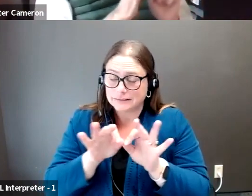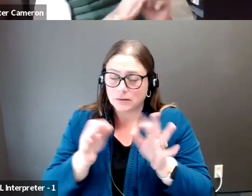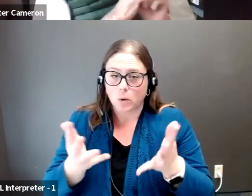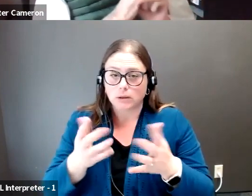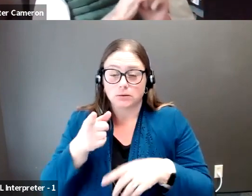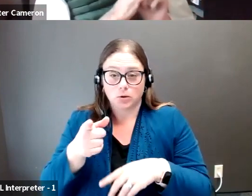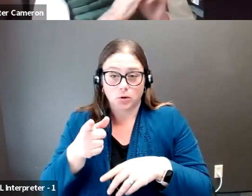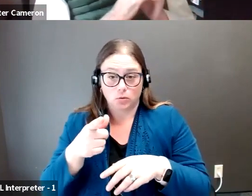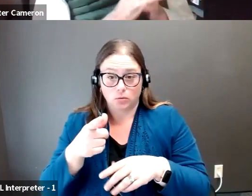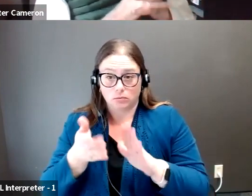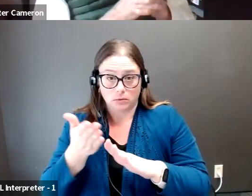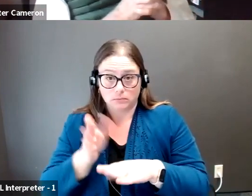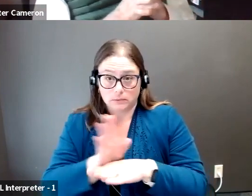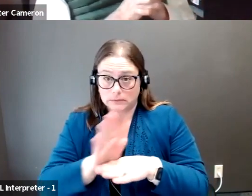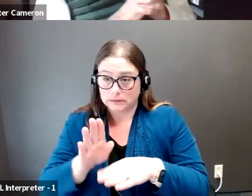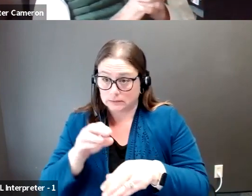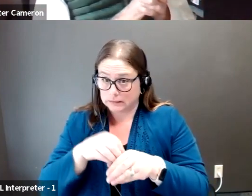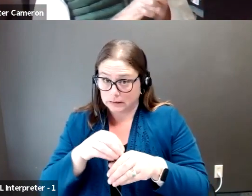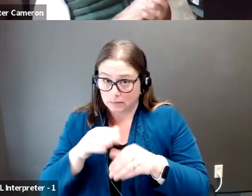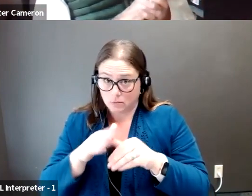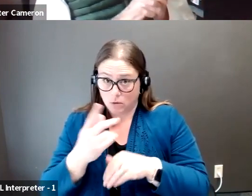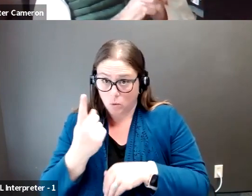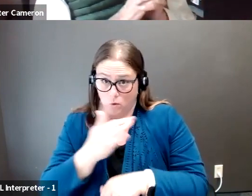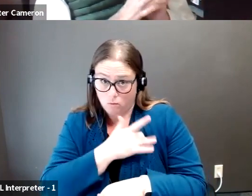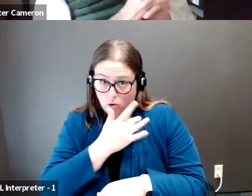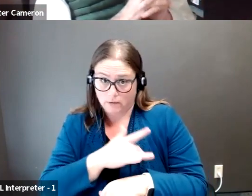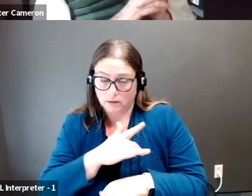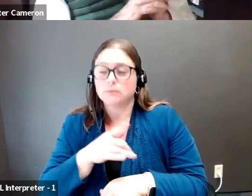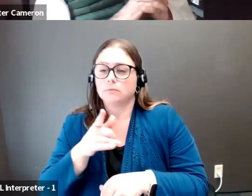province, then you could register federally.